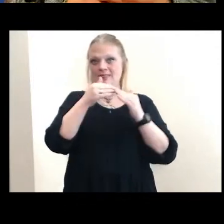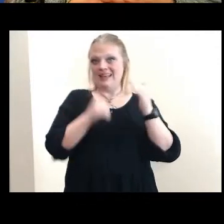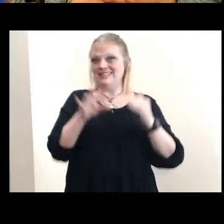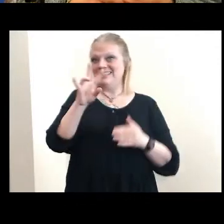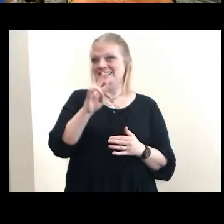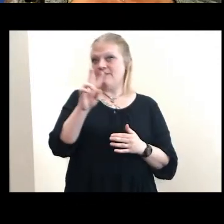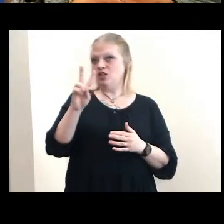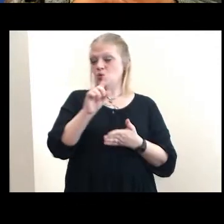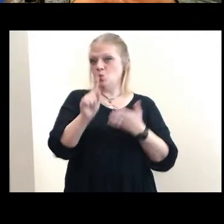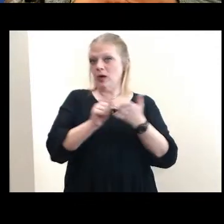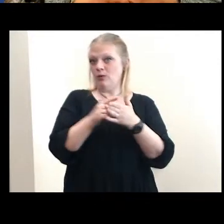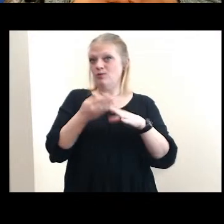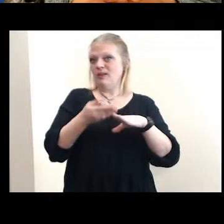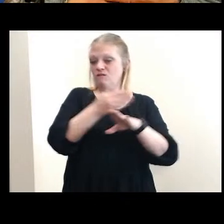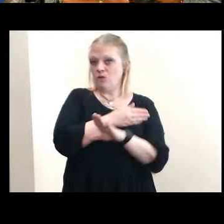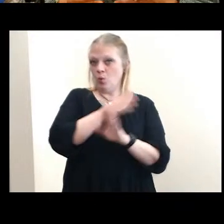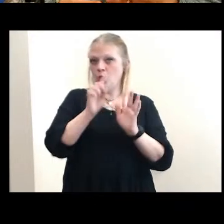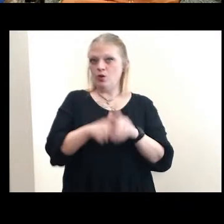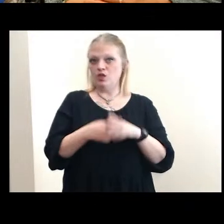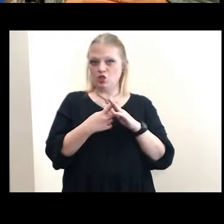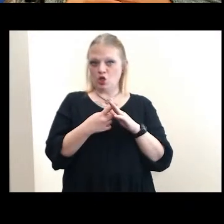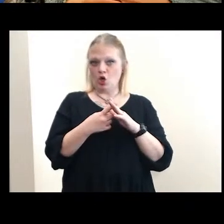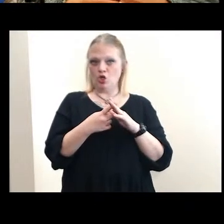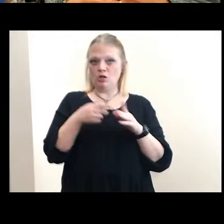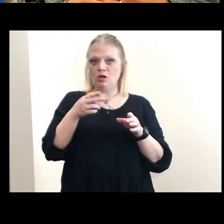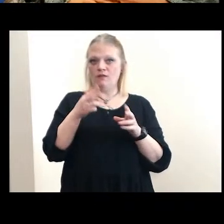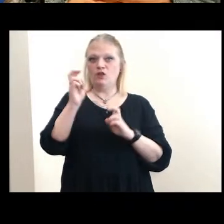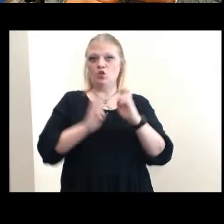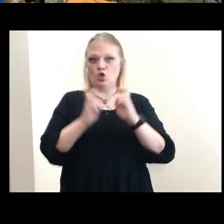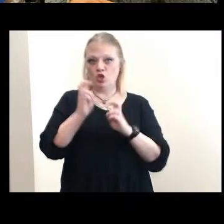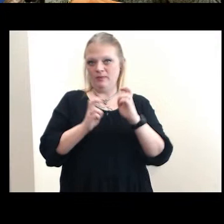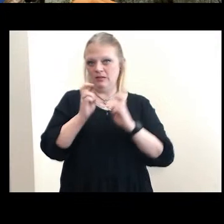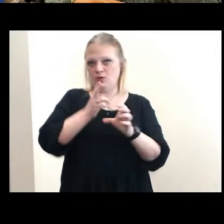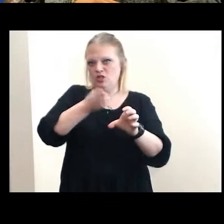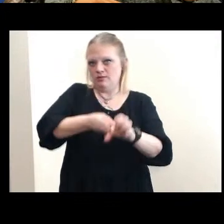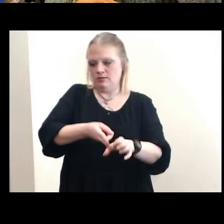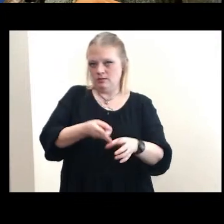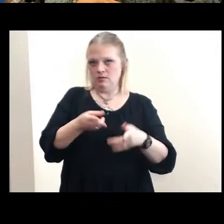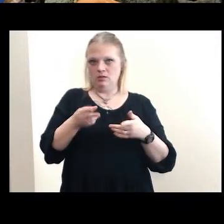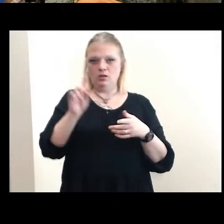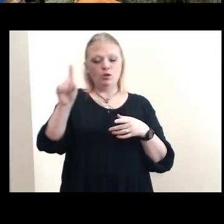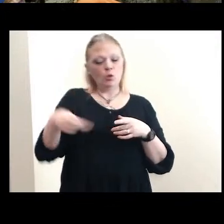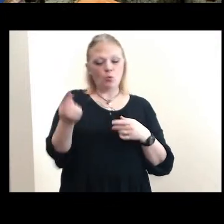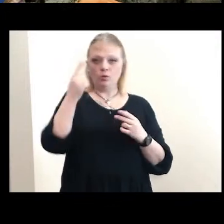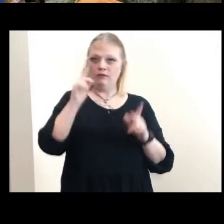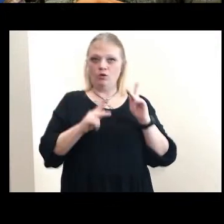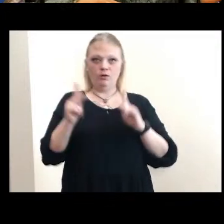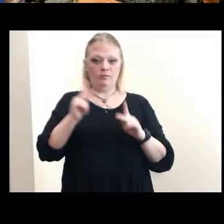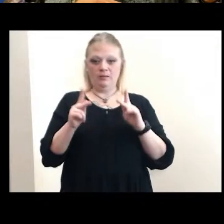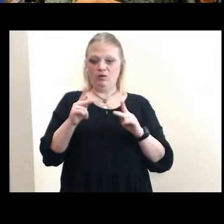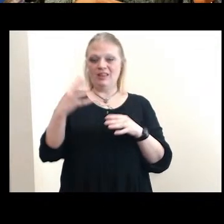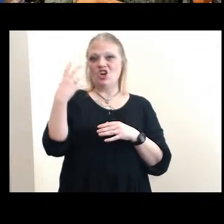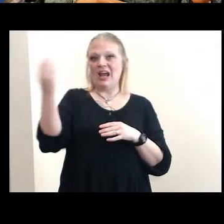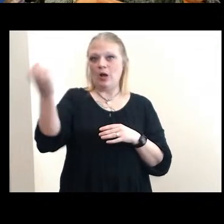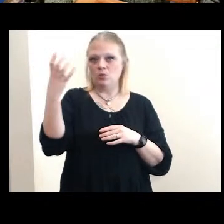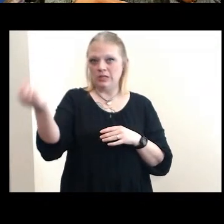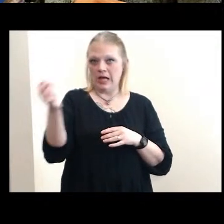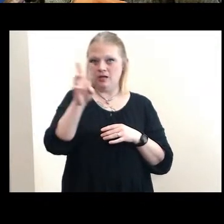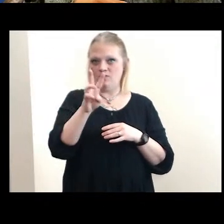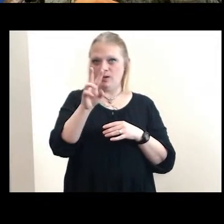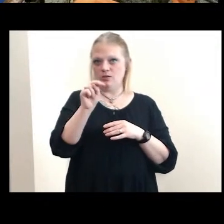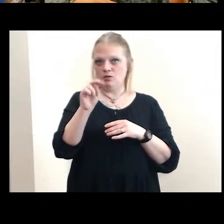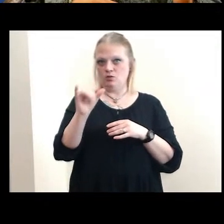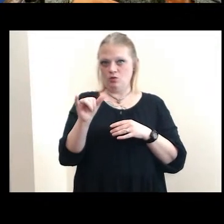hours before the start of the participation in the tournament. So that is only for people that are coming from outside of Western New